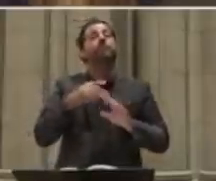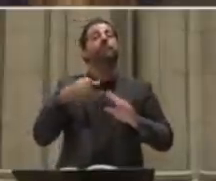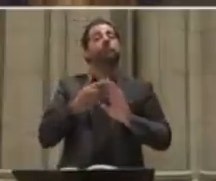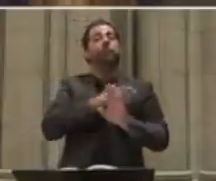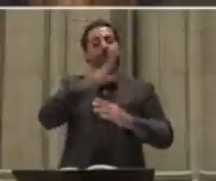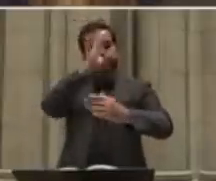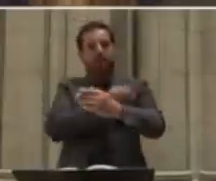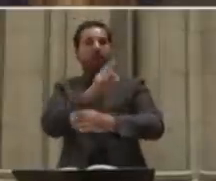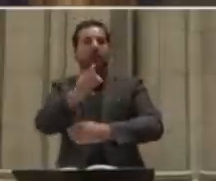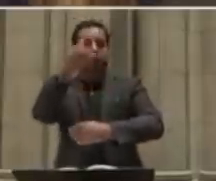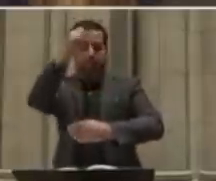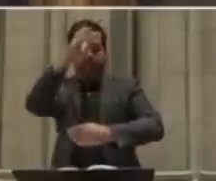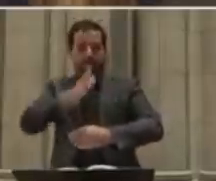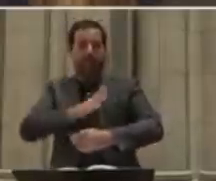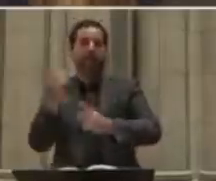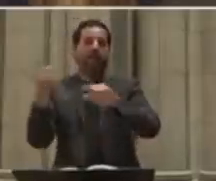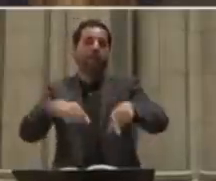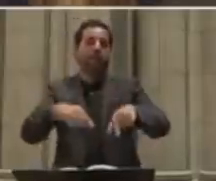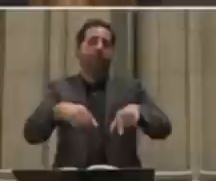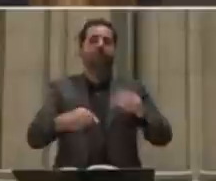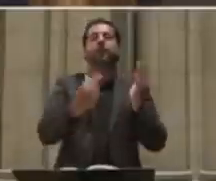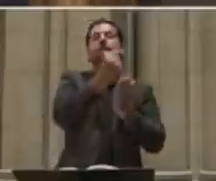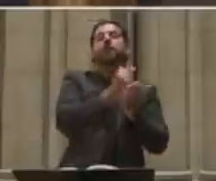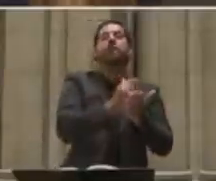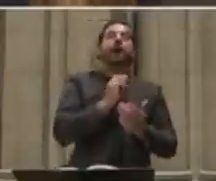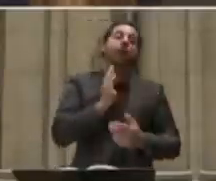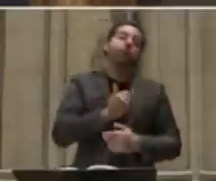comes. The Gospel of the Lord.